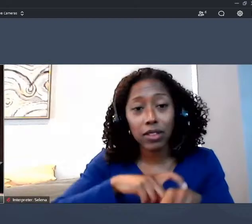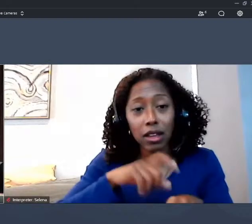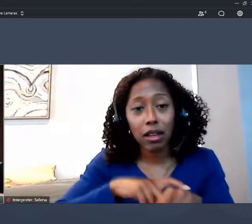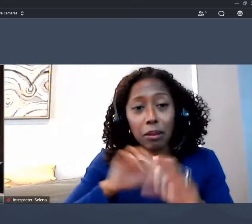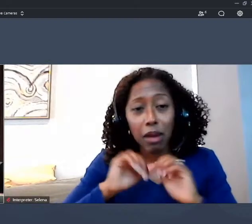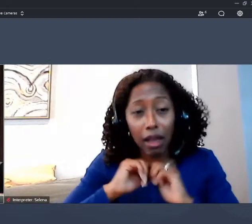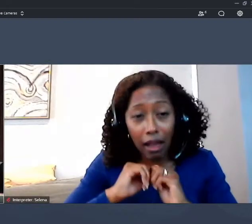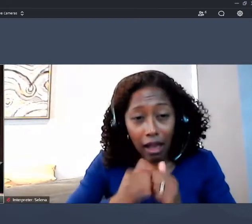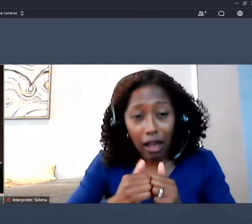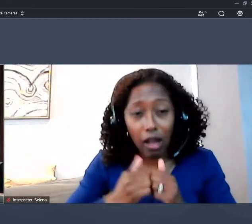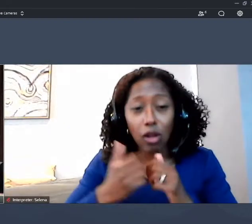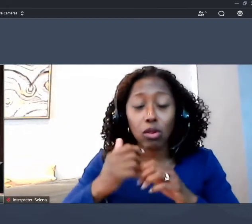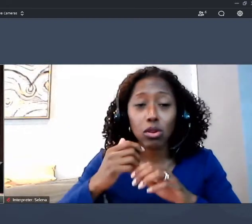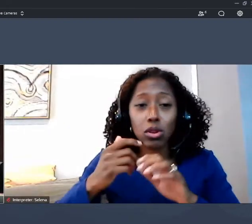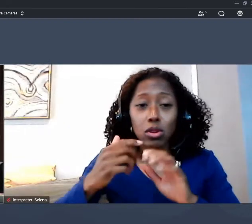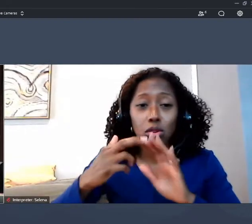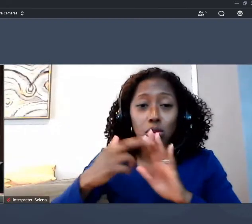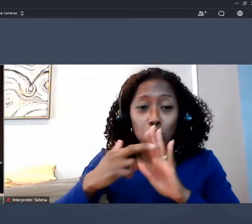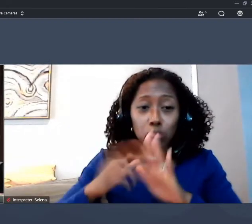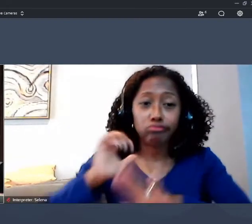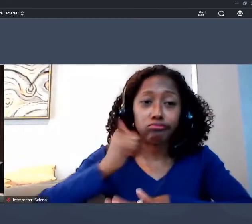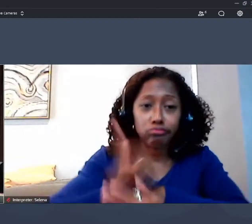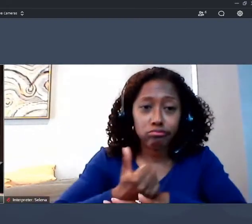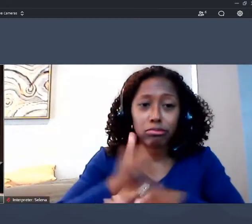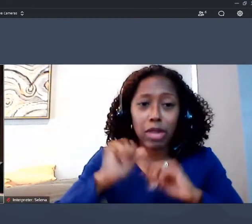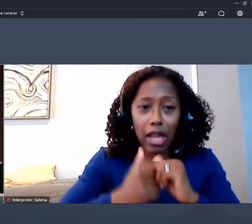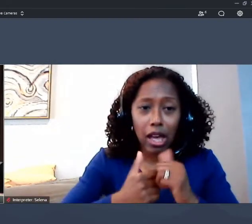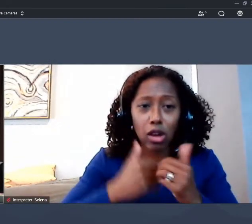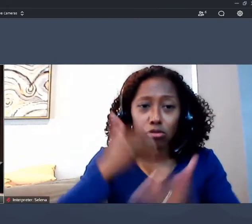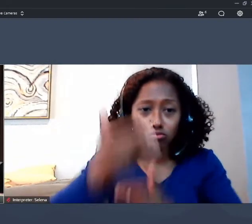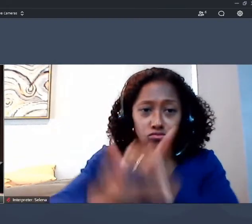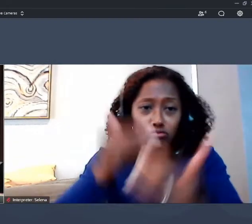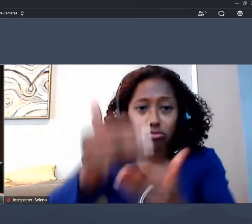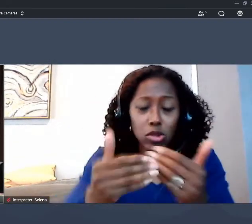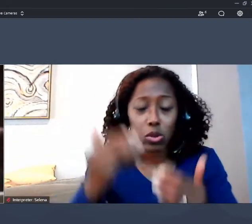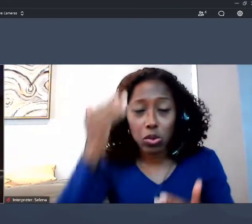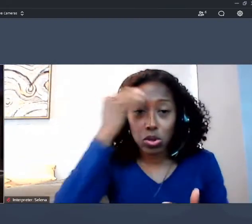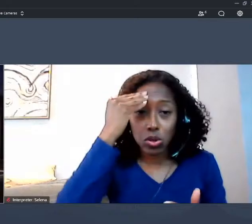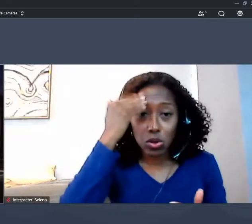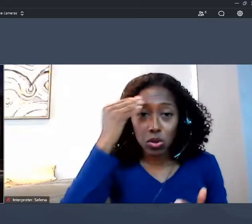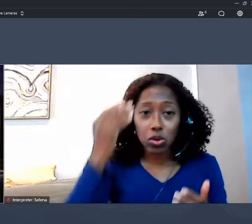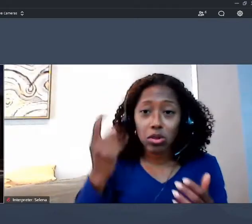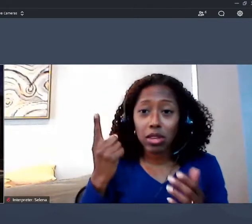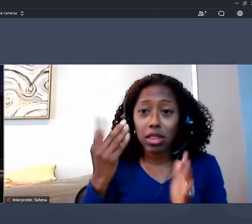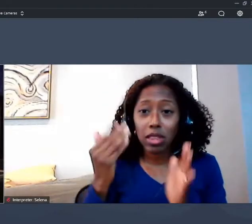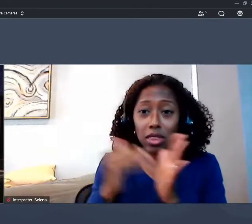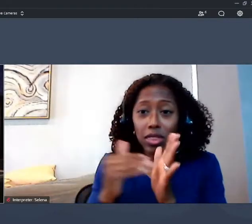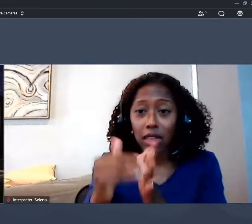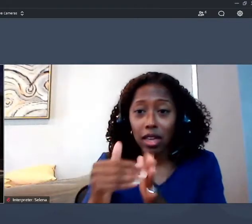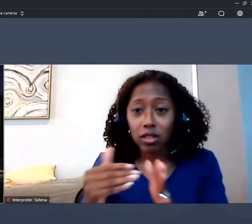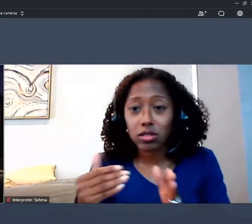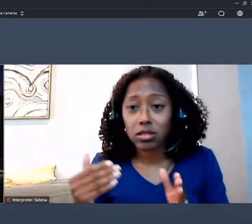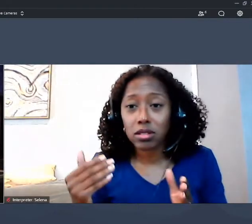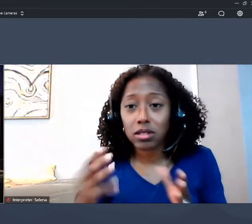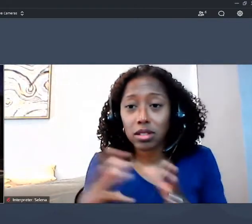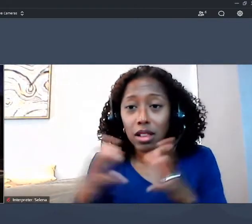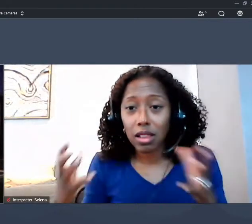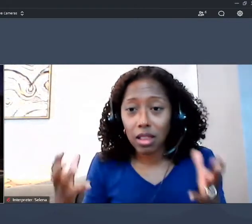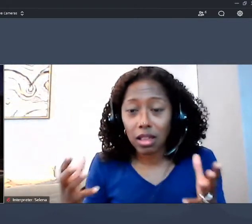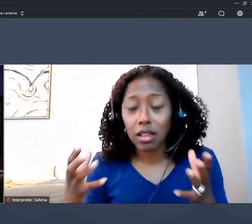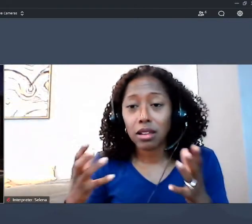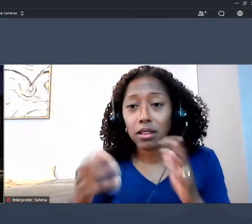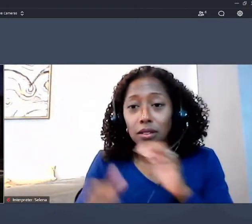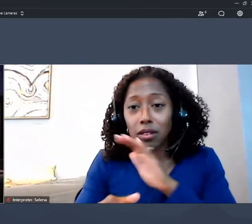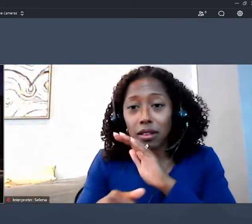would look like, because we do know that there are thousands of FPDs currently pending General Sessions Court. And what I don't want to